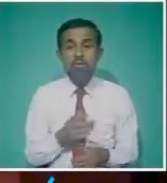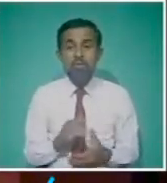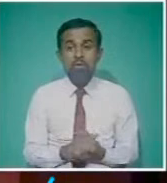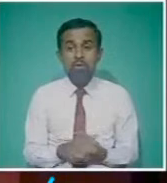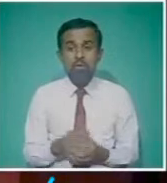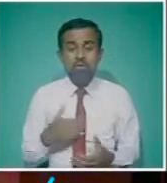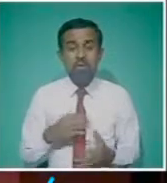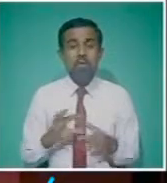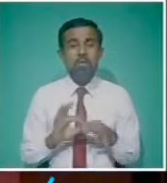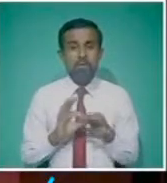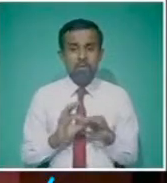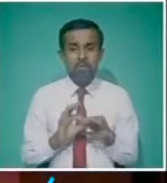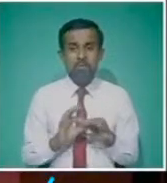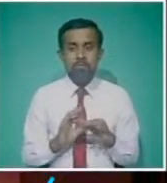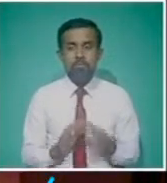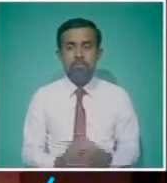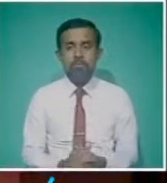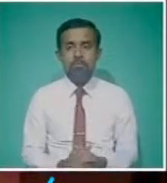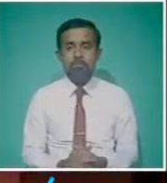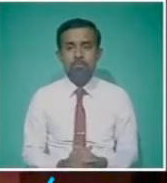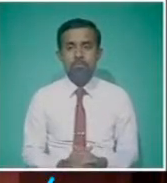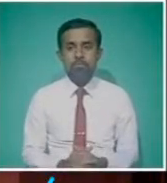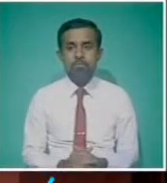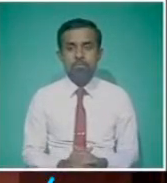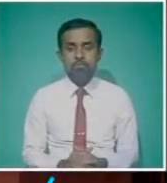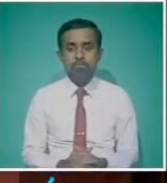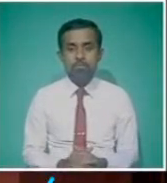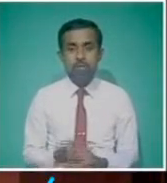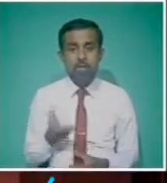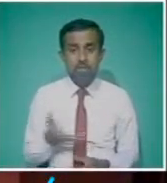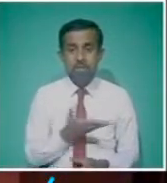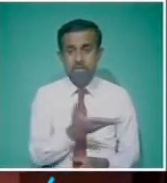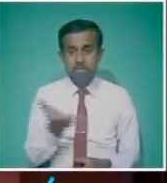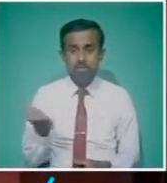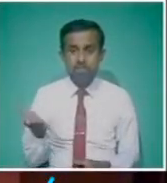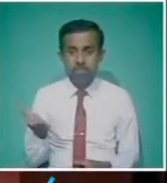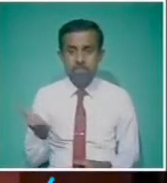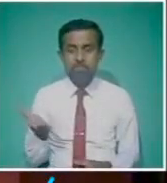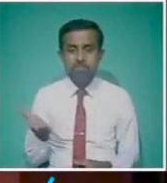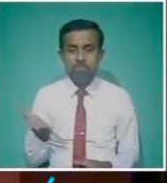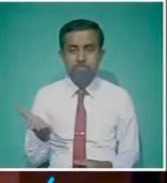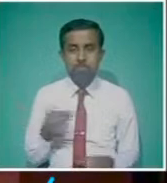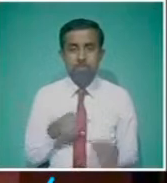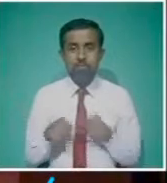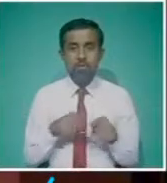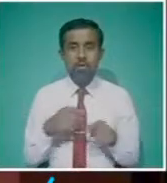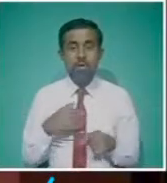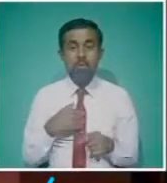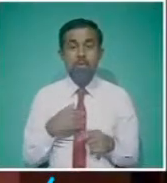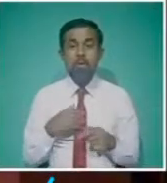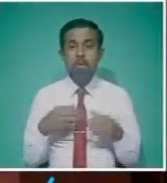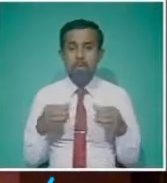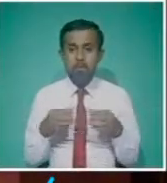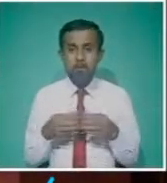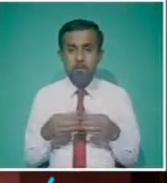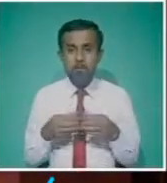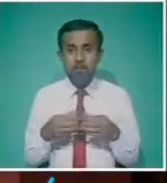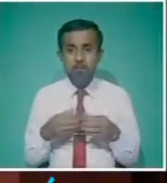sincerity. This chamber, our institutions, our